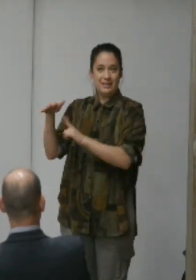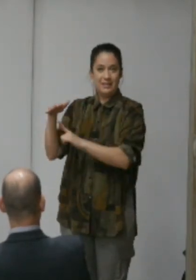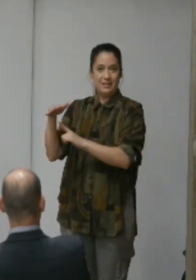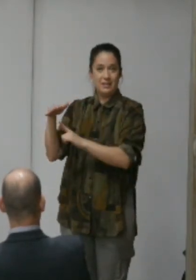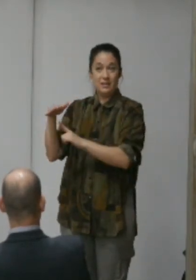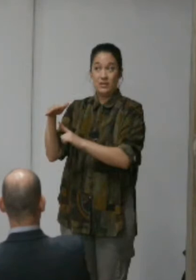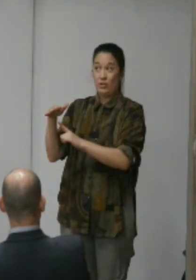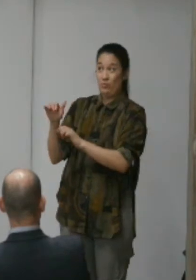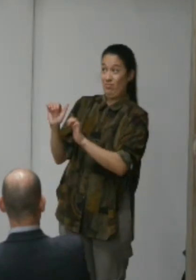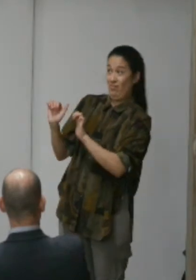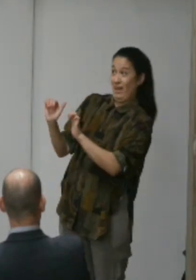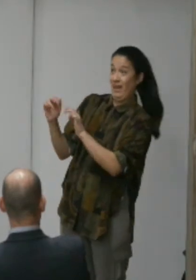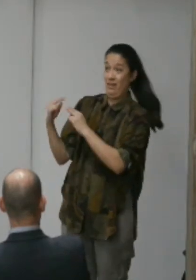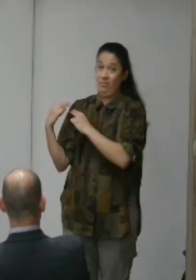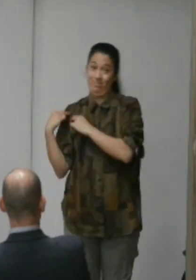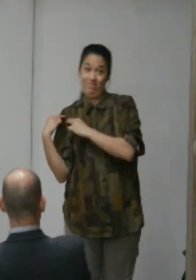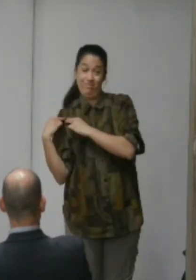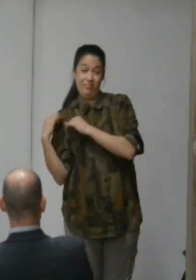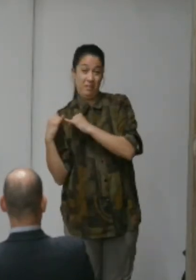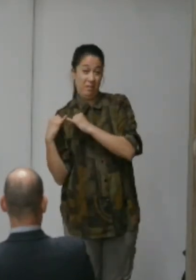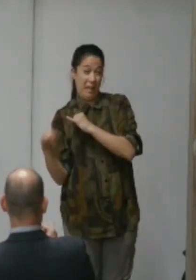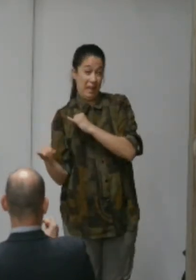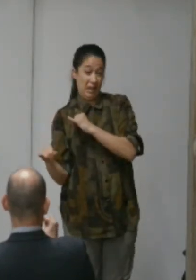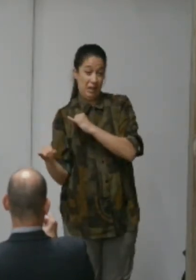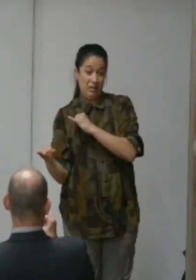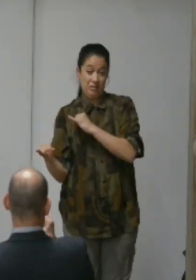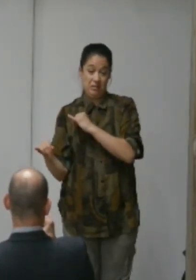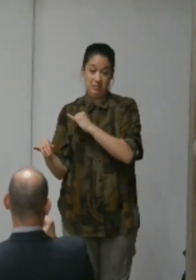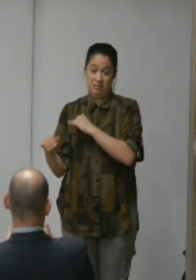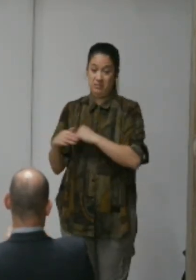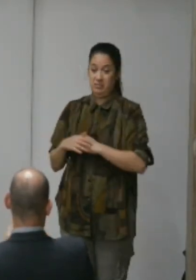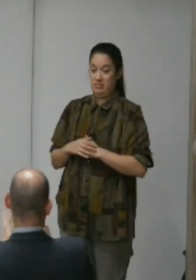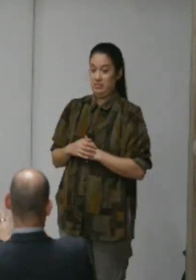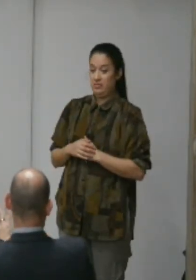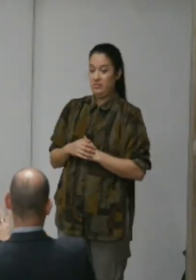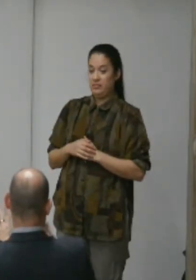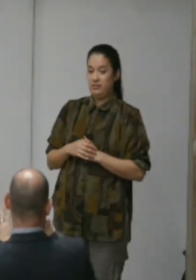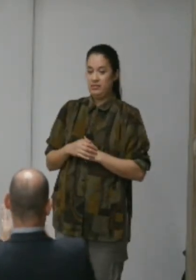failure. So would you mind speaking to that now?